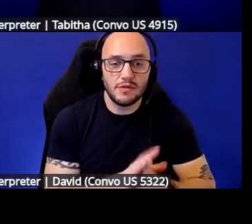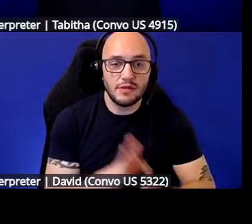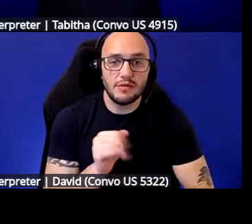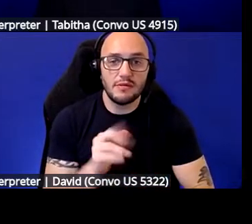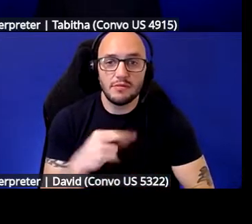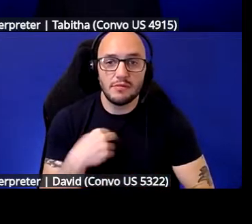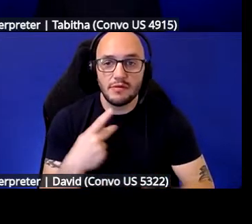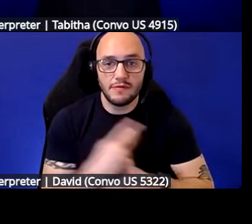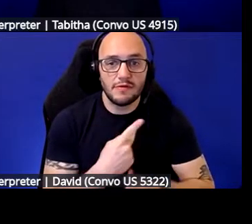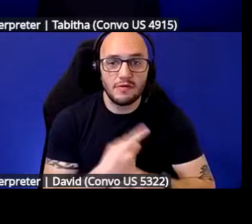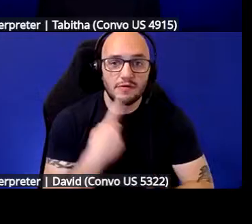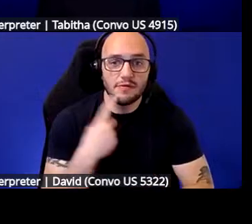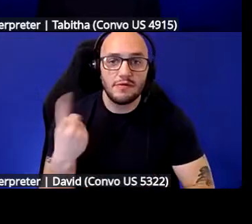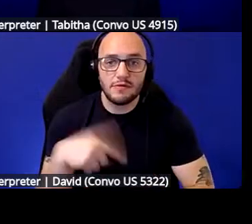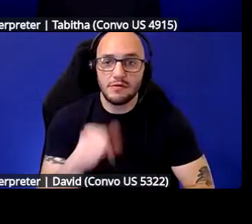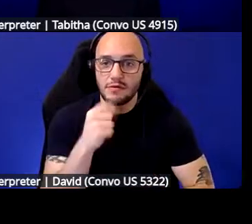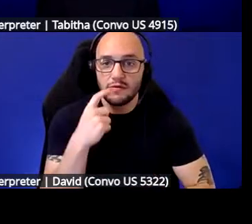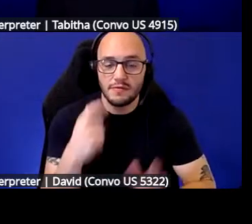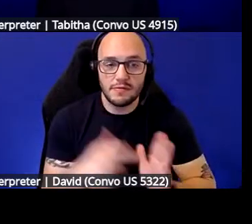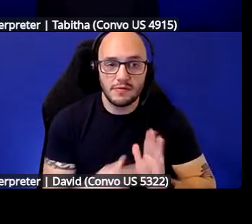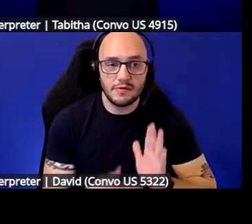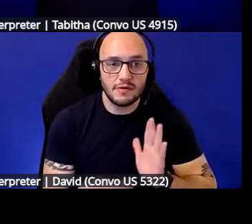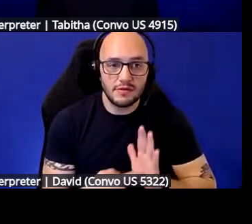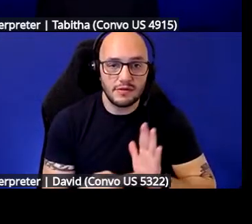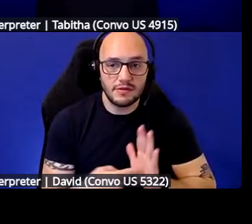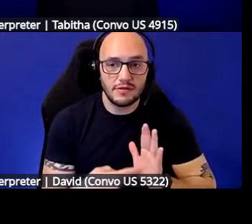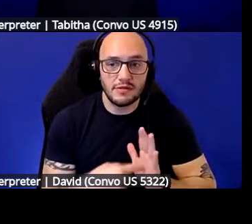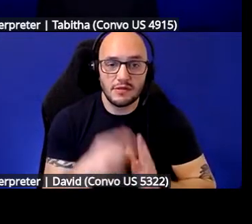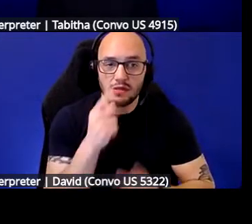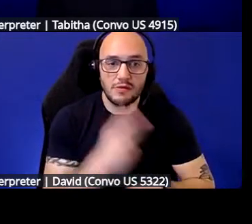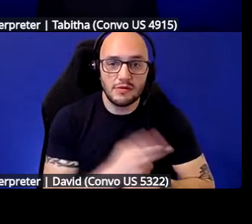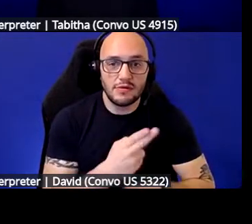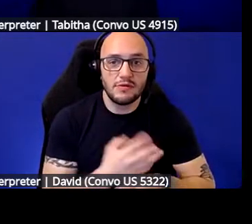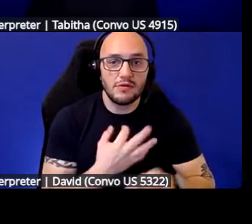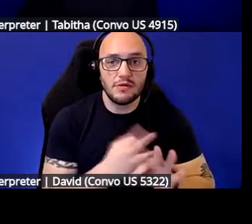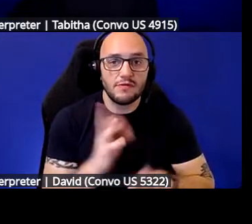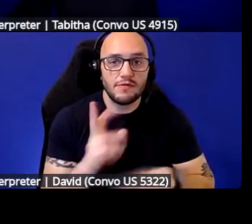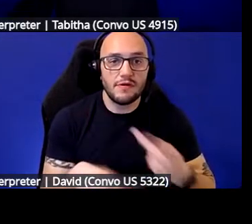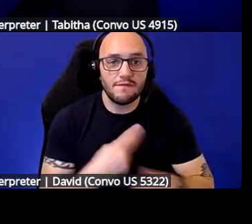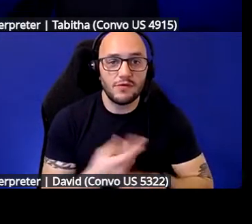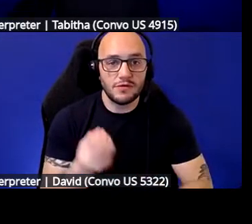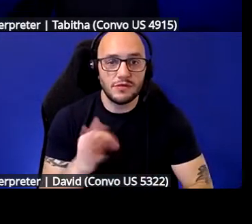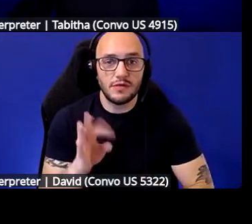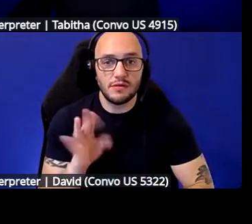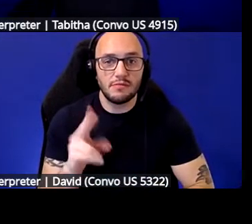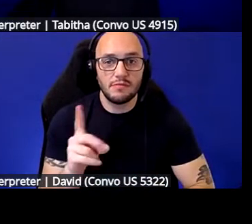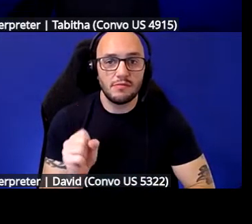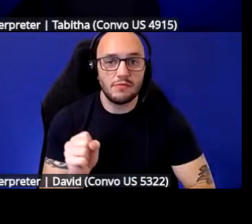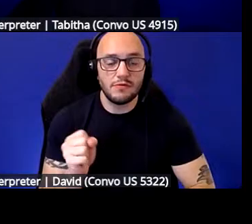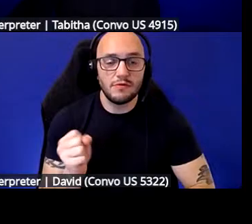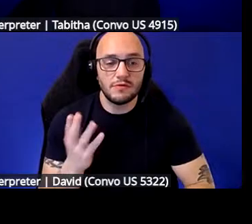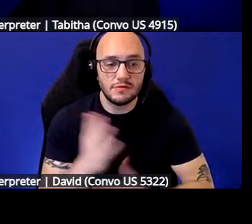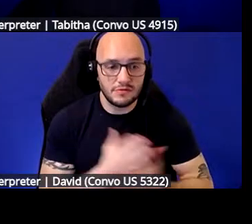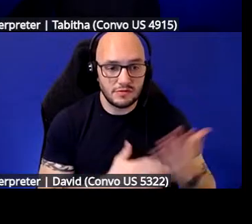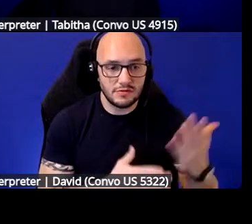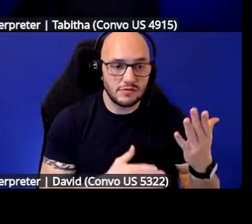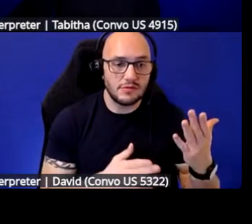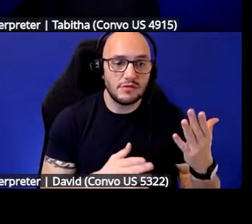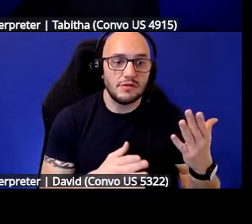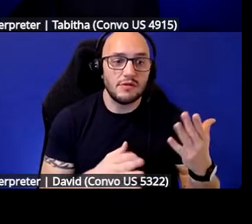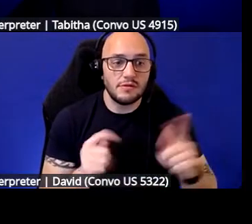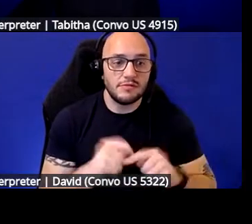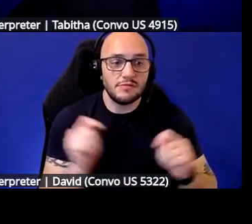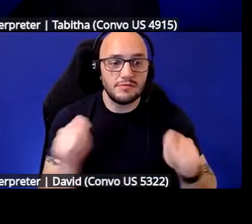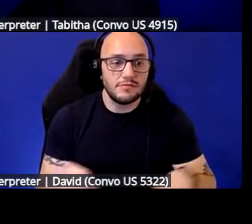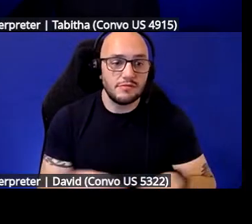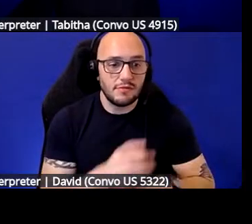figured out, for those of you who didn't realize this, and who are using the free version of boards, there are some boards templates that are